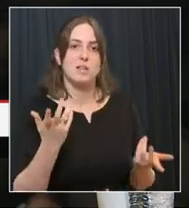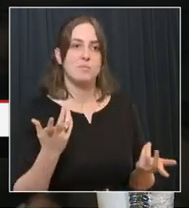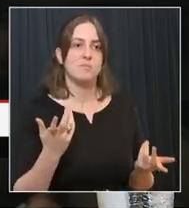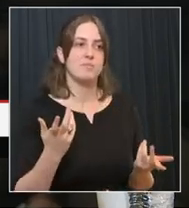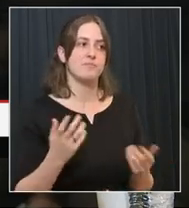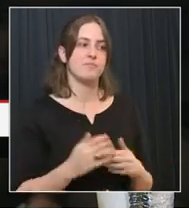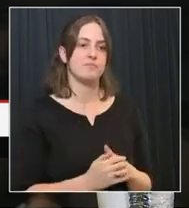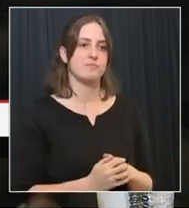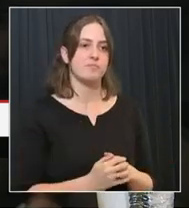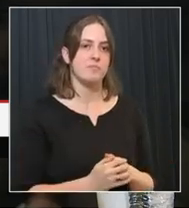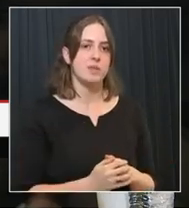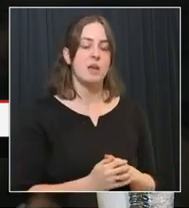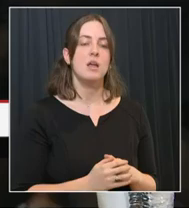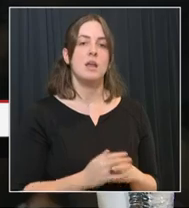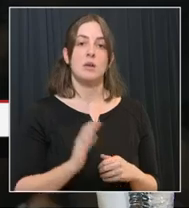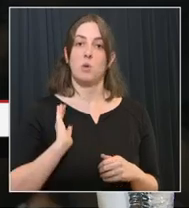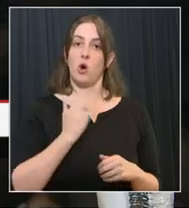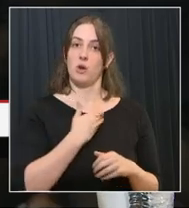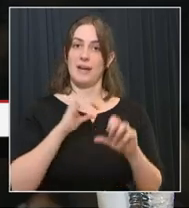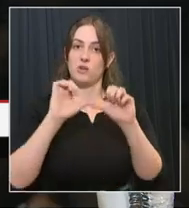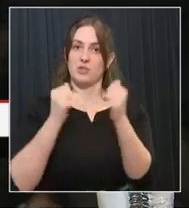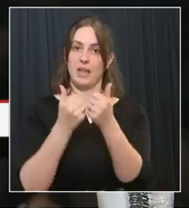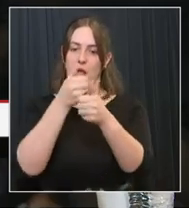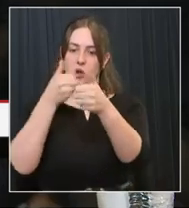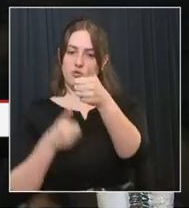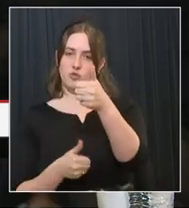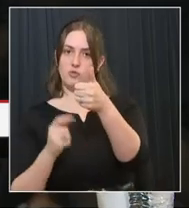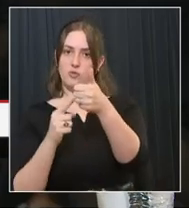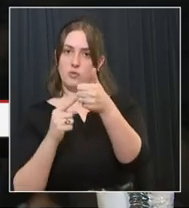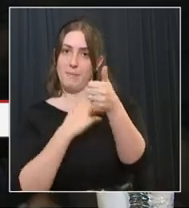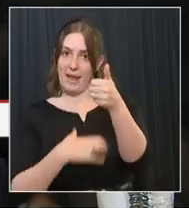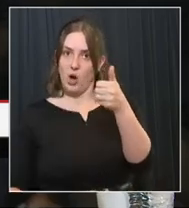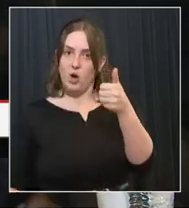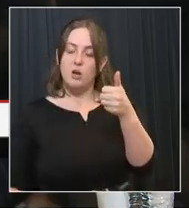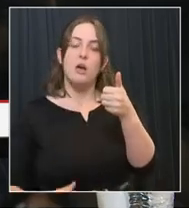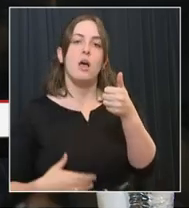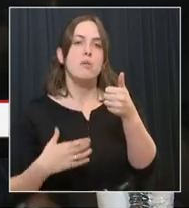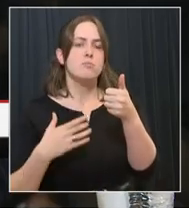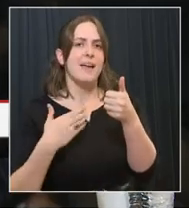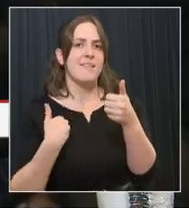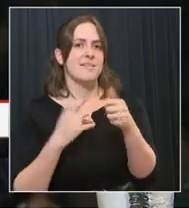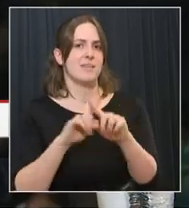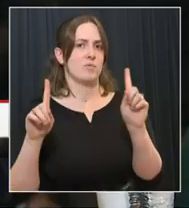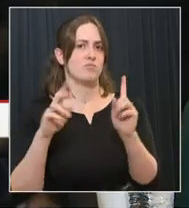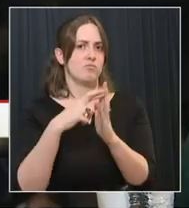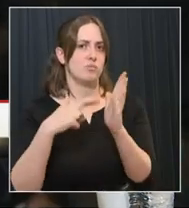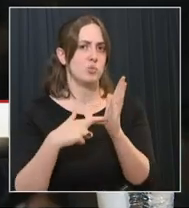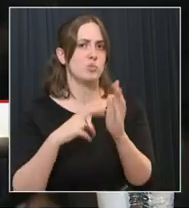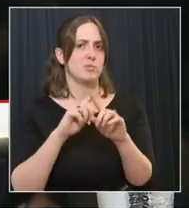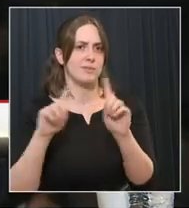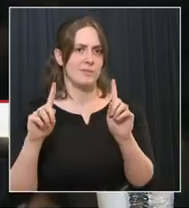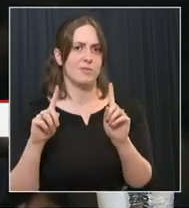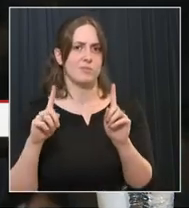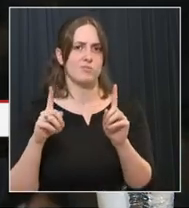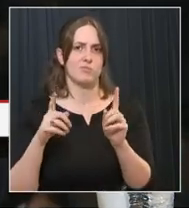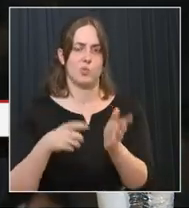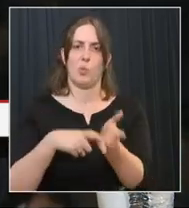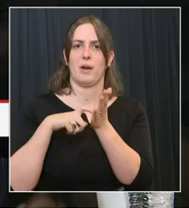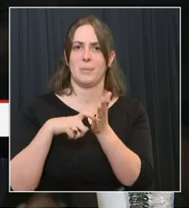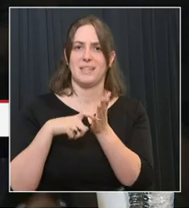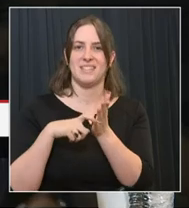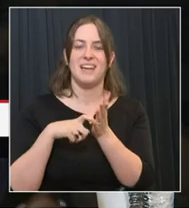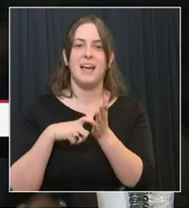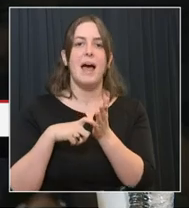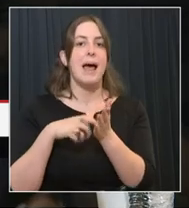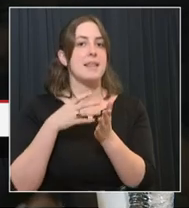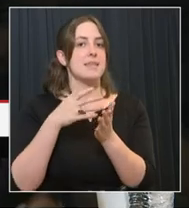more restrictions upon that, though they are very collaborative with all these processes. But legally, it